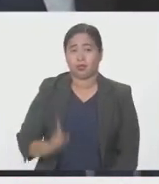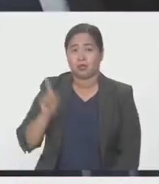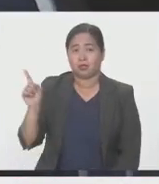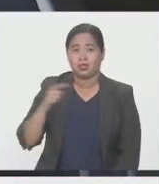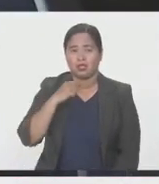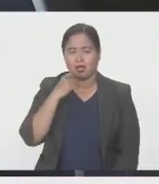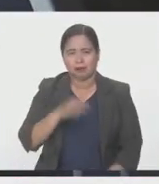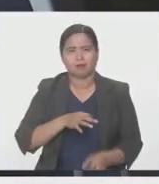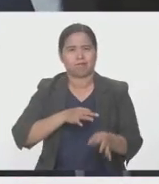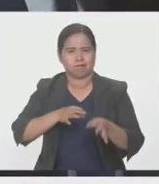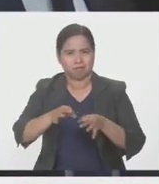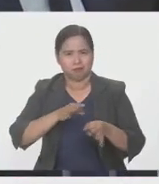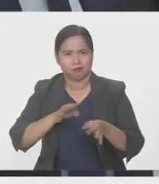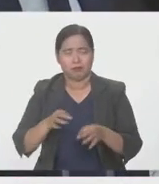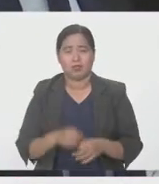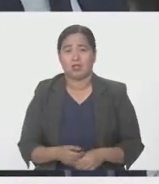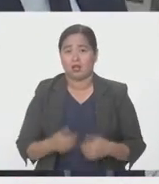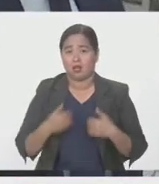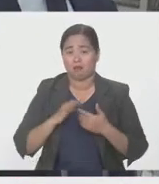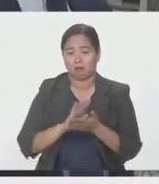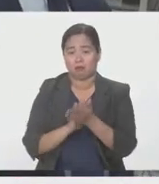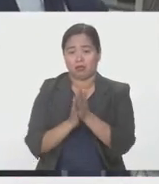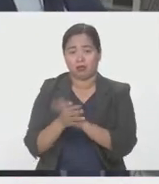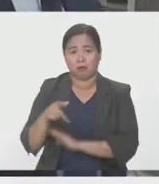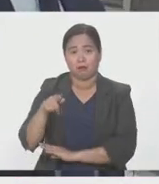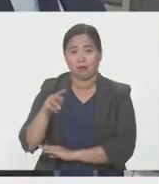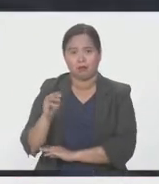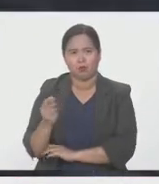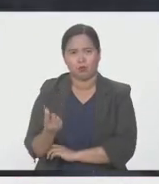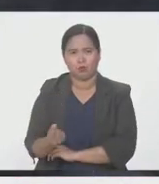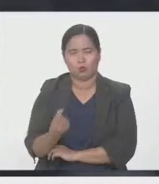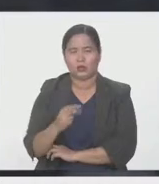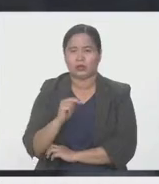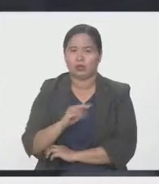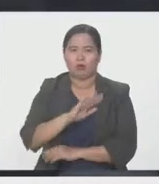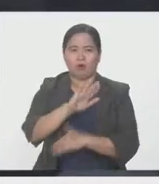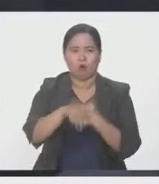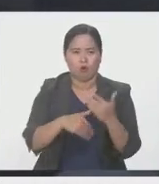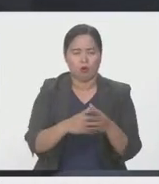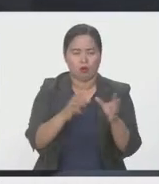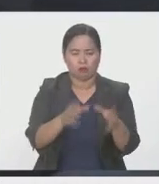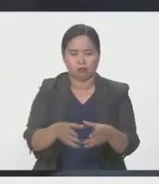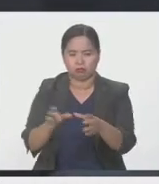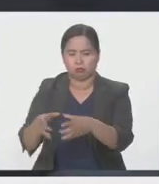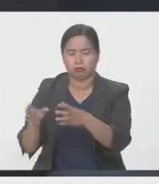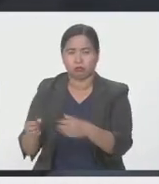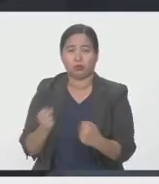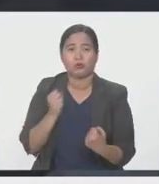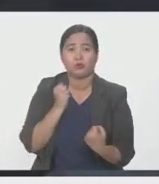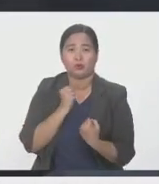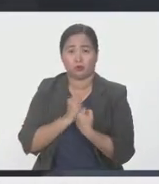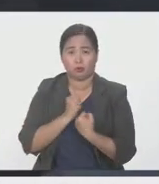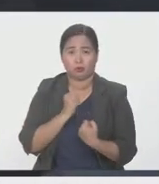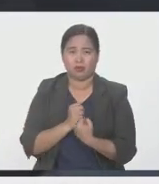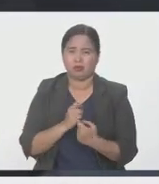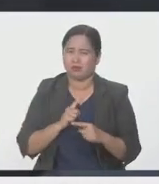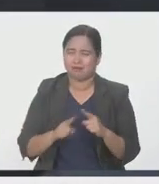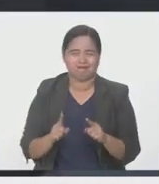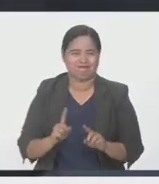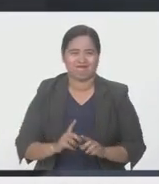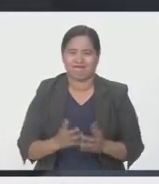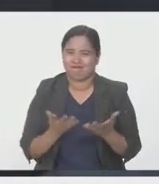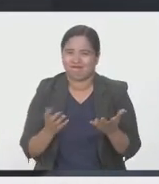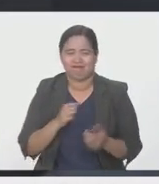Wilders clarified that for him to become prime minister, he would need the support of all parties within the coalition, which is not currently the